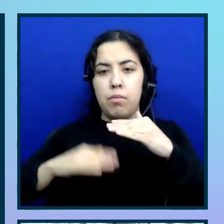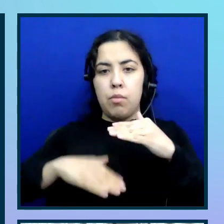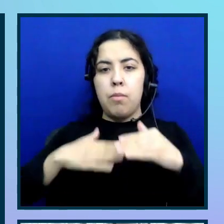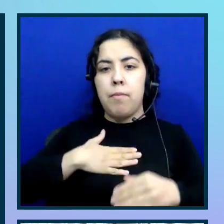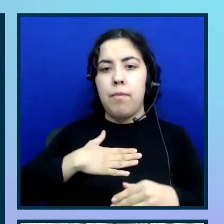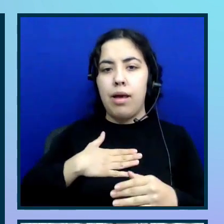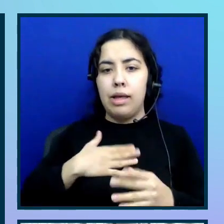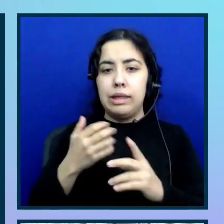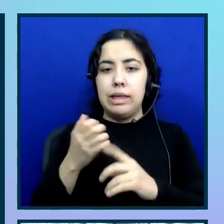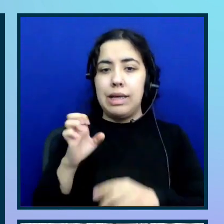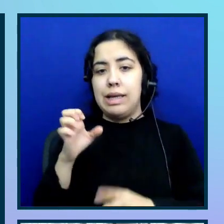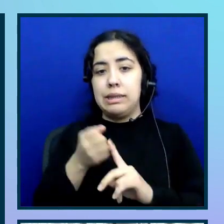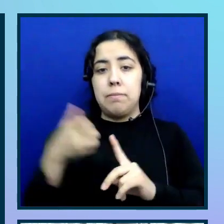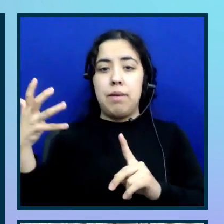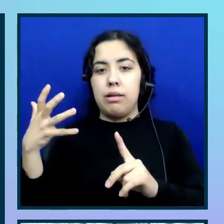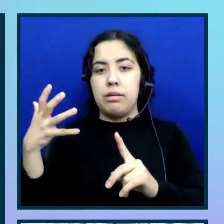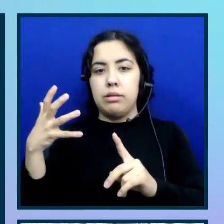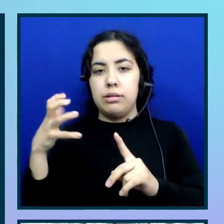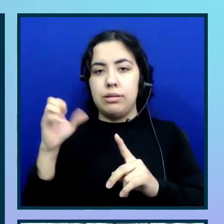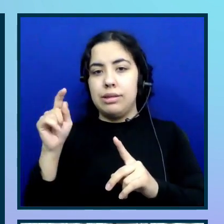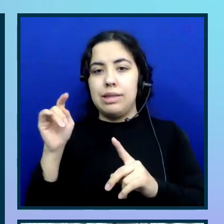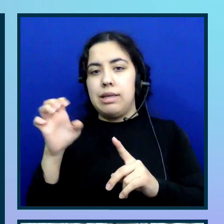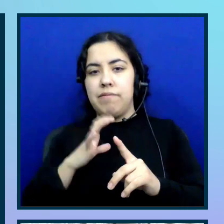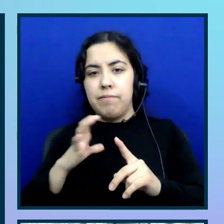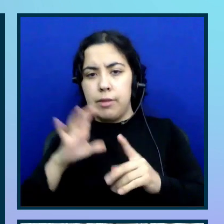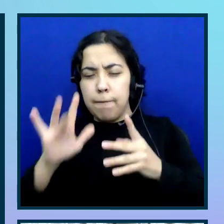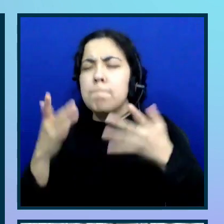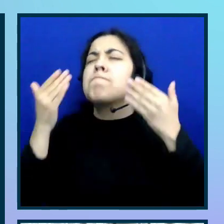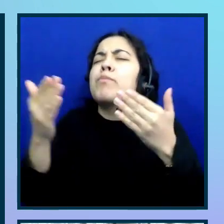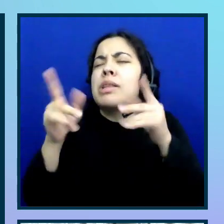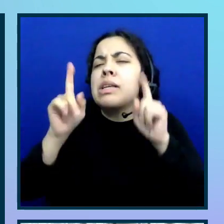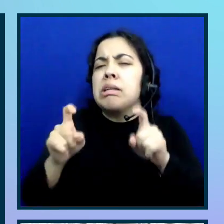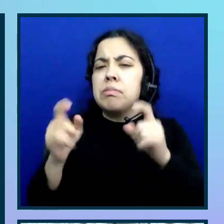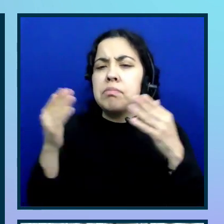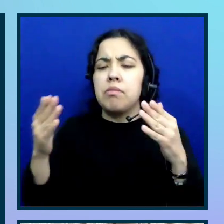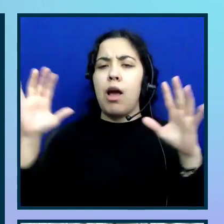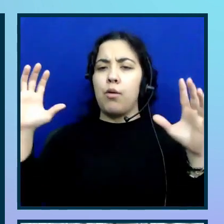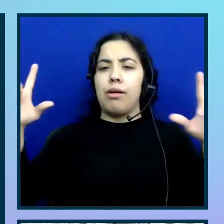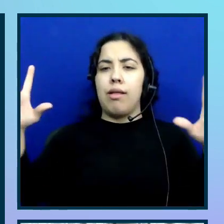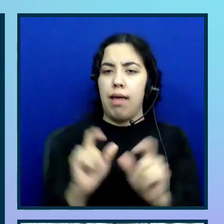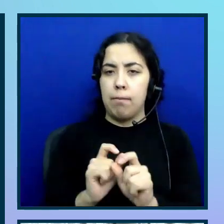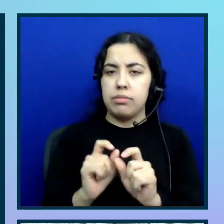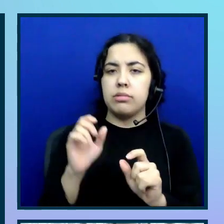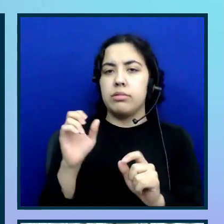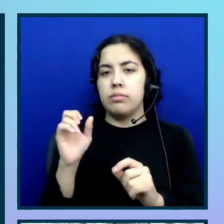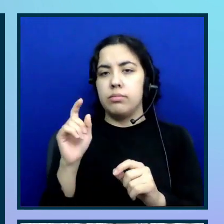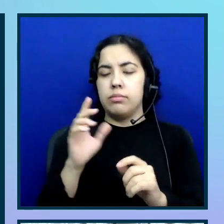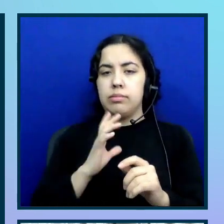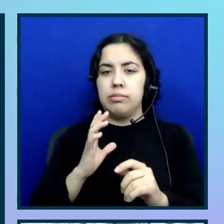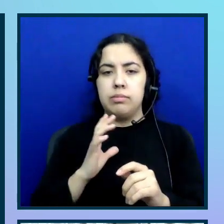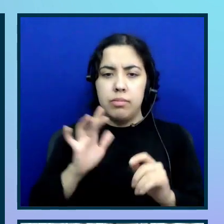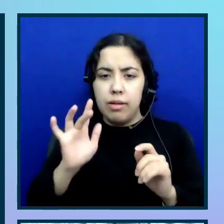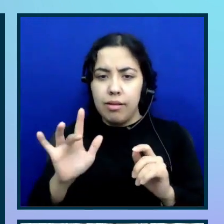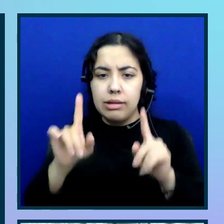expanded state, now it is listing the expanded state. But let's go ahead and test the collapse state just to be safe. So I'm going to click on